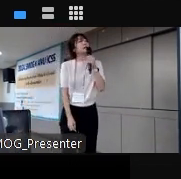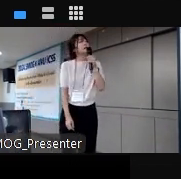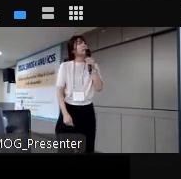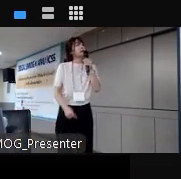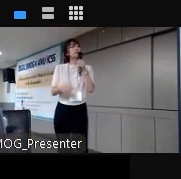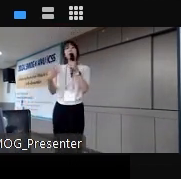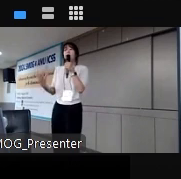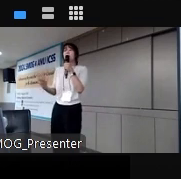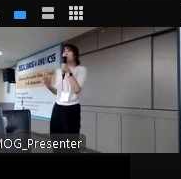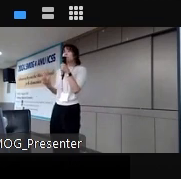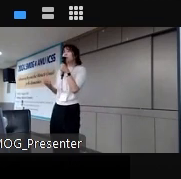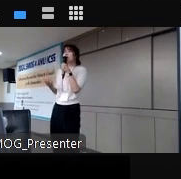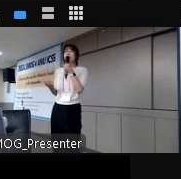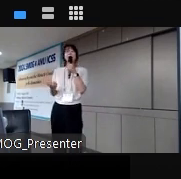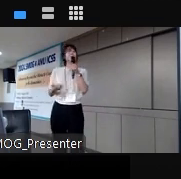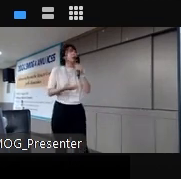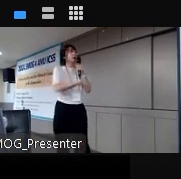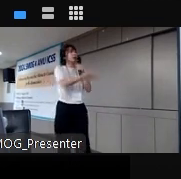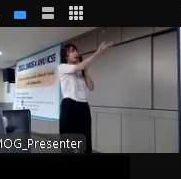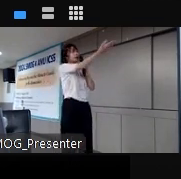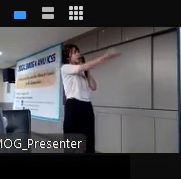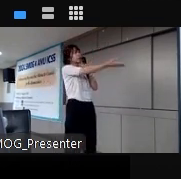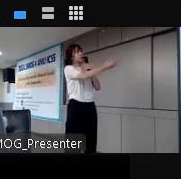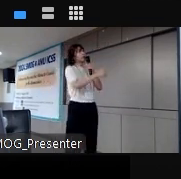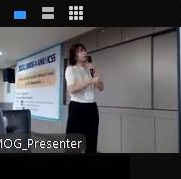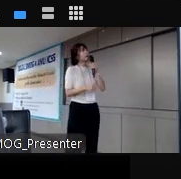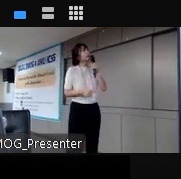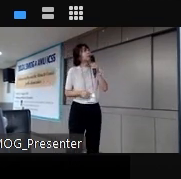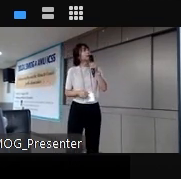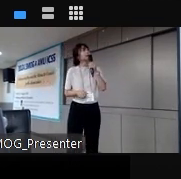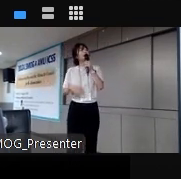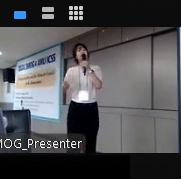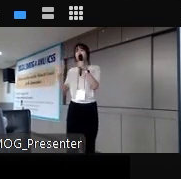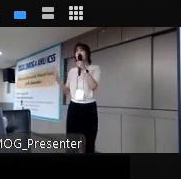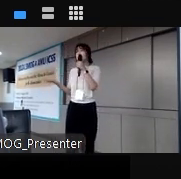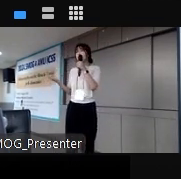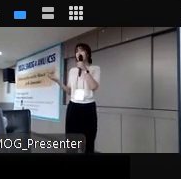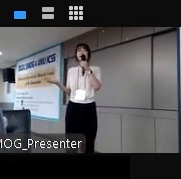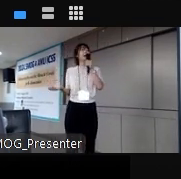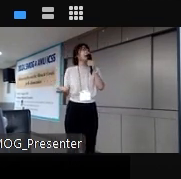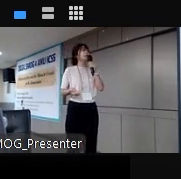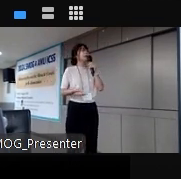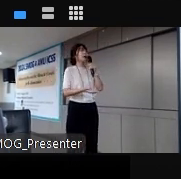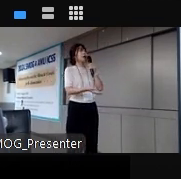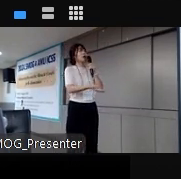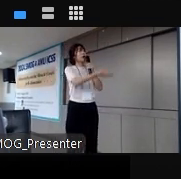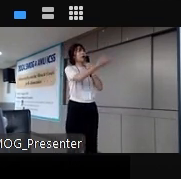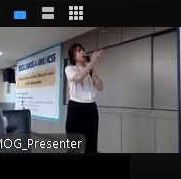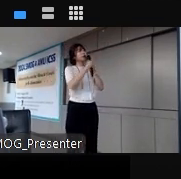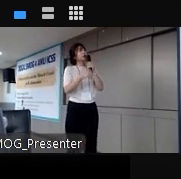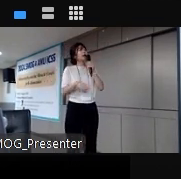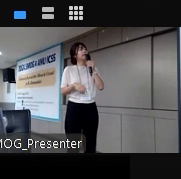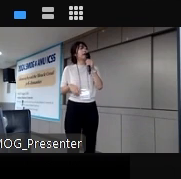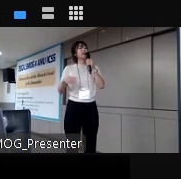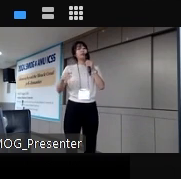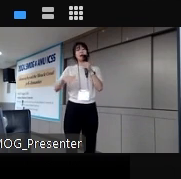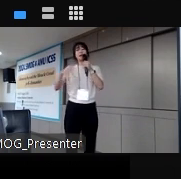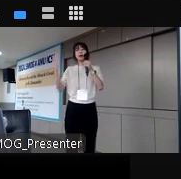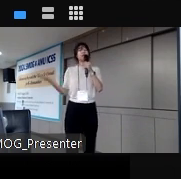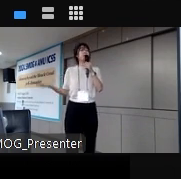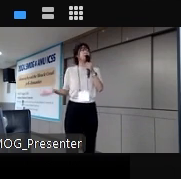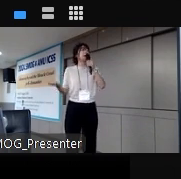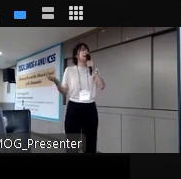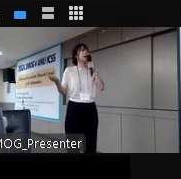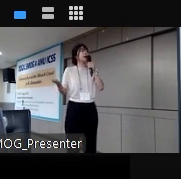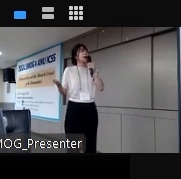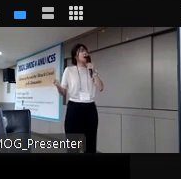And the possible options for our stimuli were these four. Basically, let's consider a narrative where a girl is traveling and then